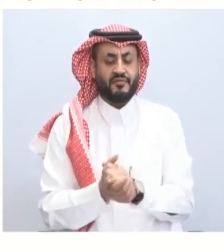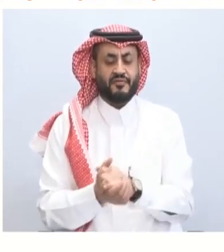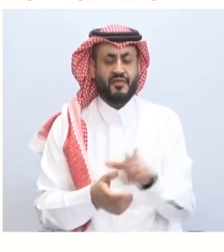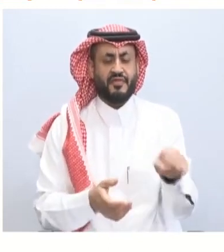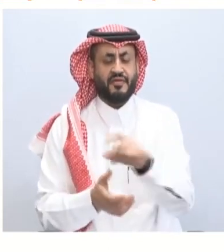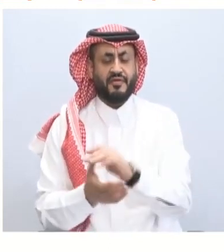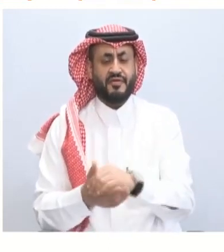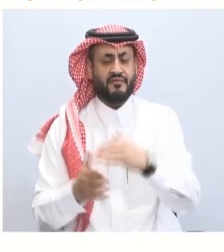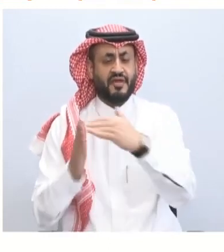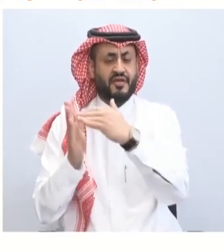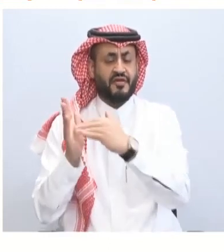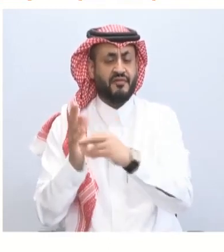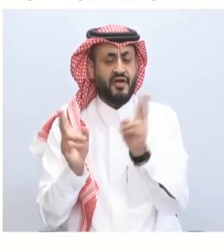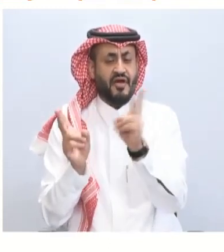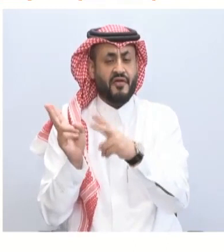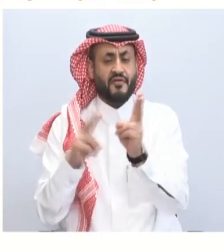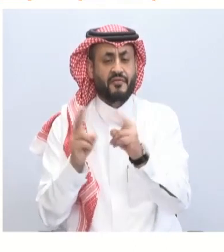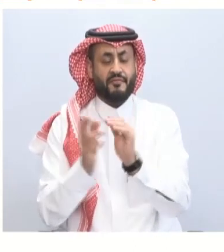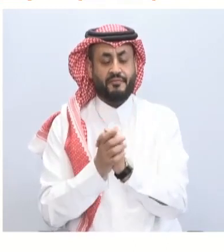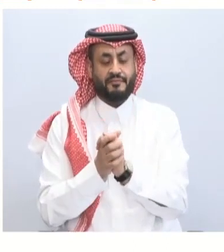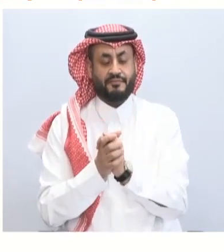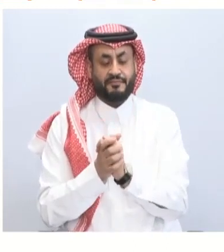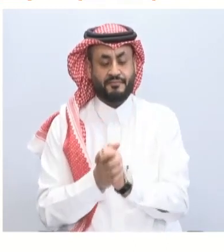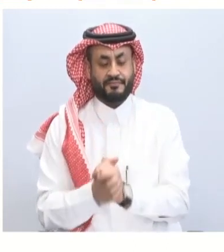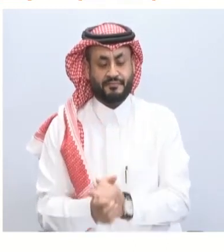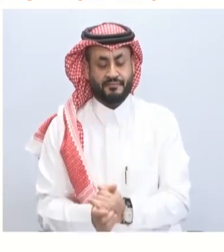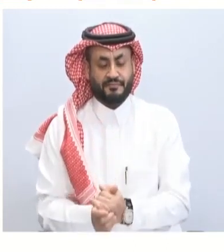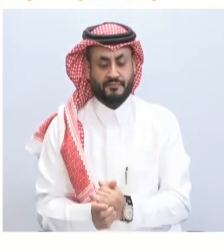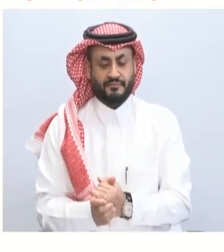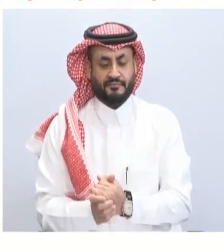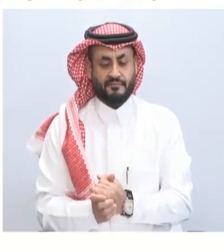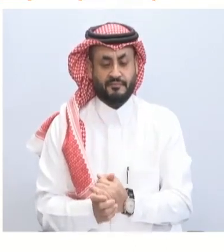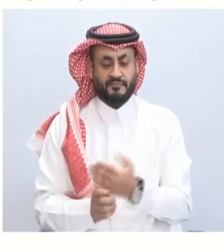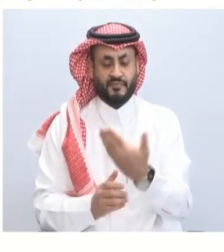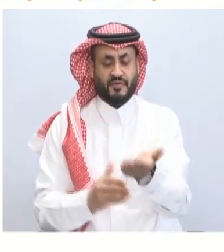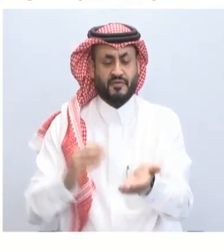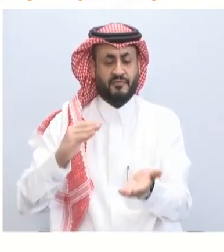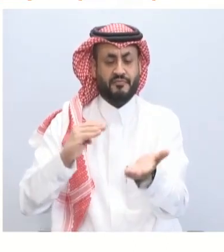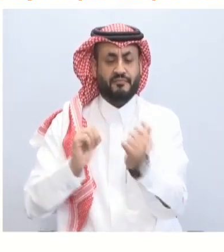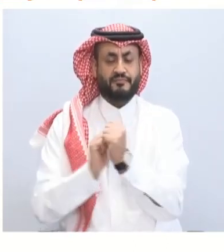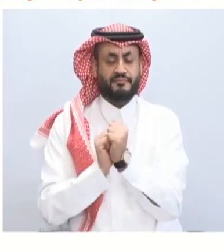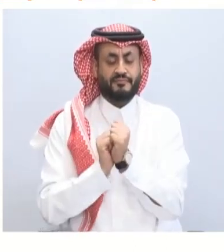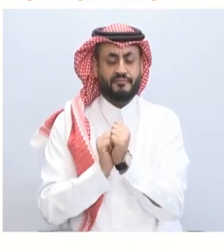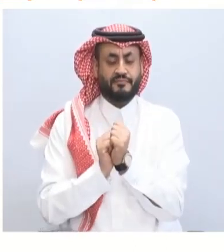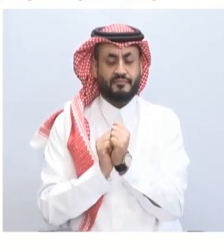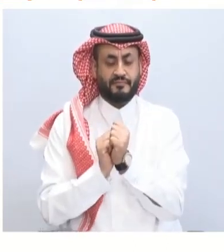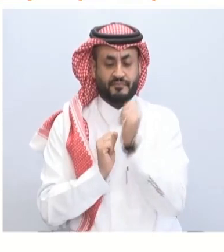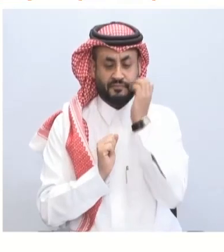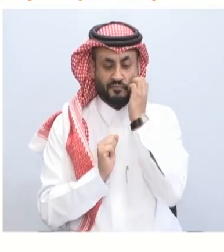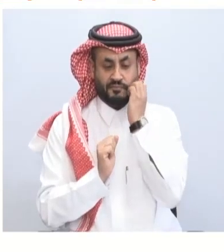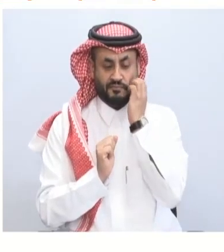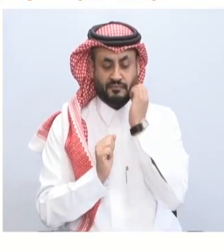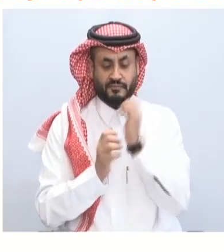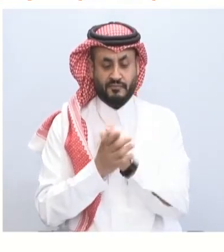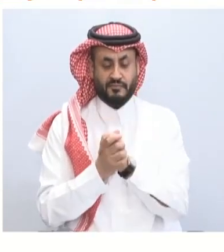same strategies in conversation. Yes, okay, so let's see our answer here. Under more controlled circumstances with